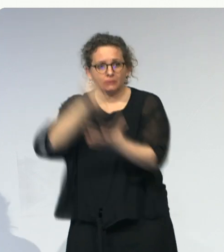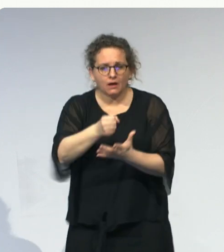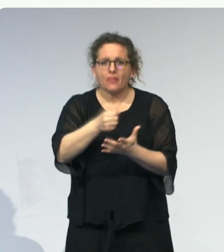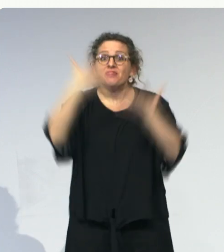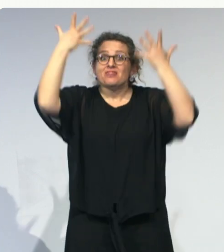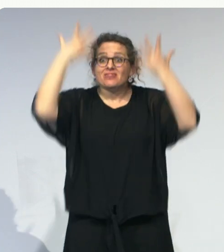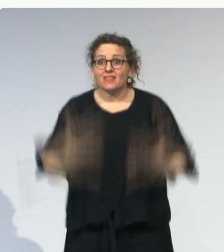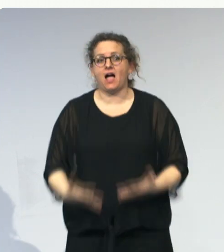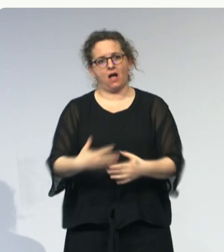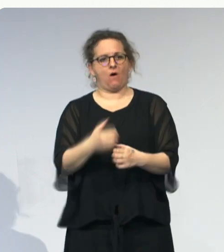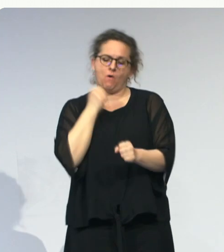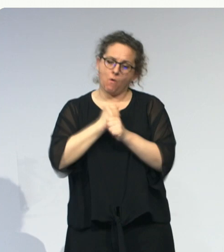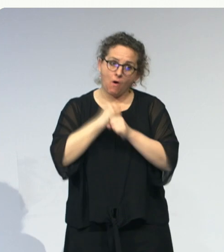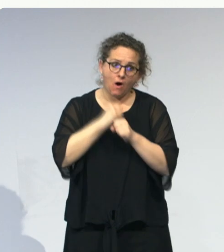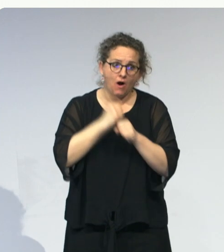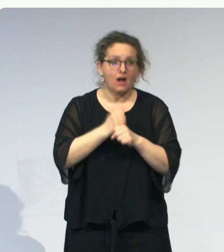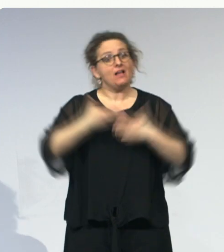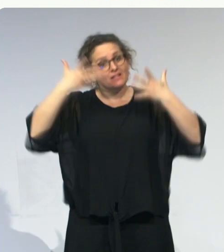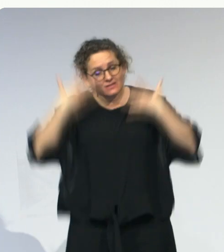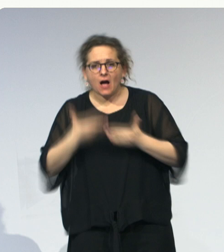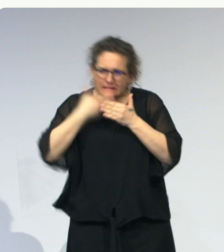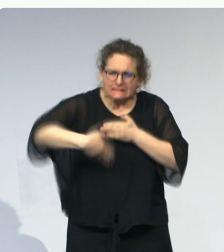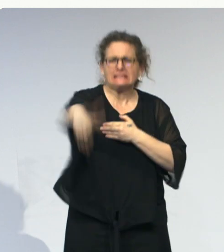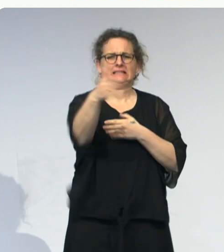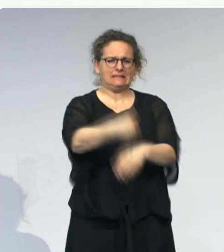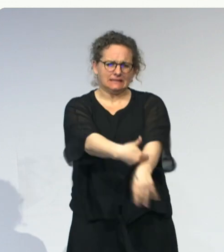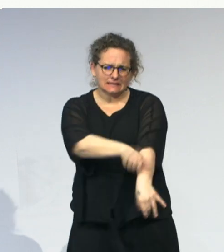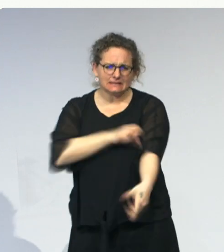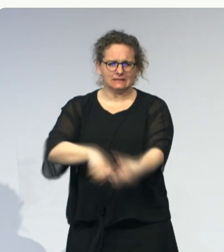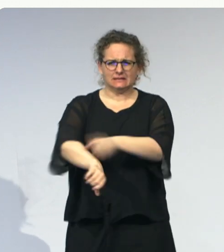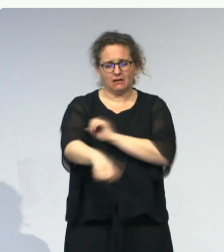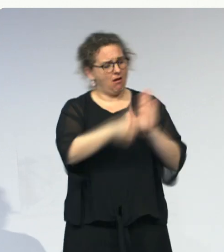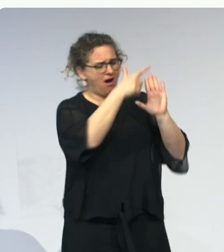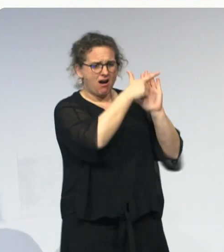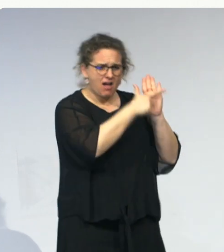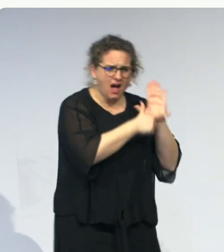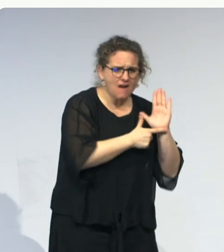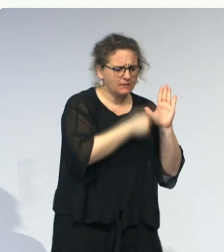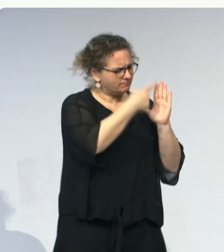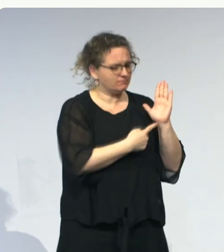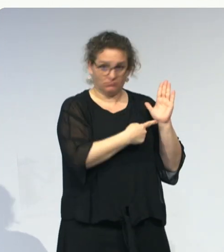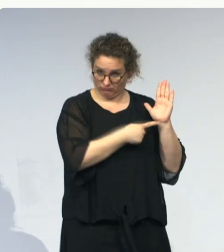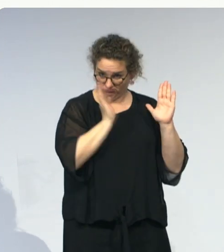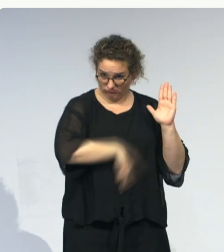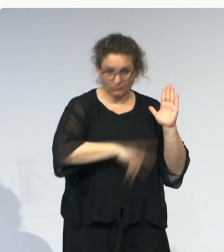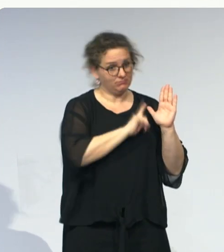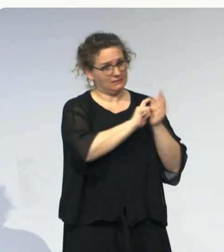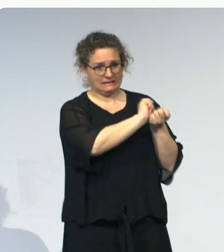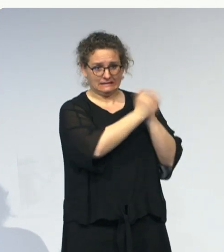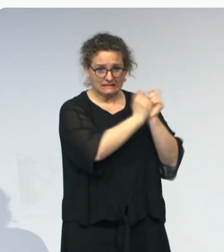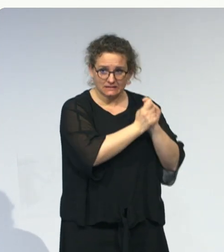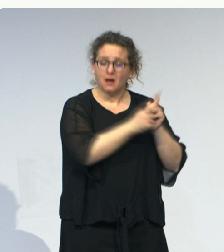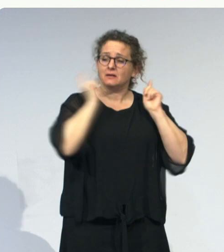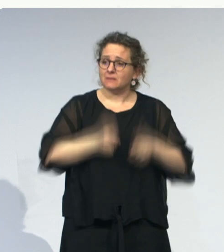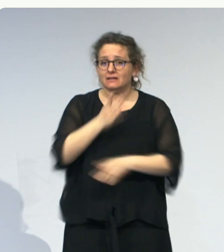in Article 18 of our newly legislated law on the rights of persons with disabilities that was enacted in